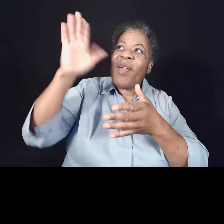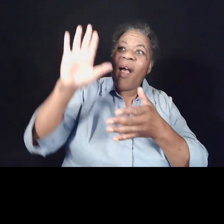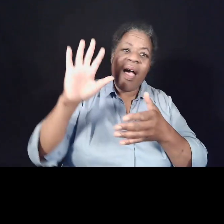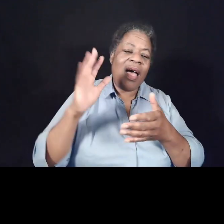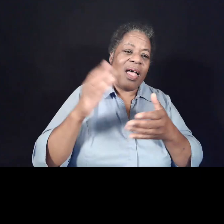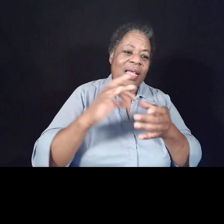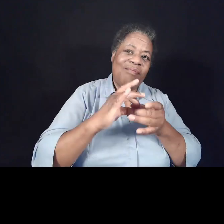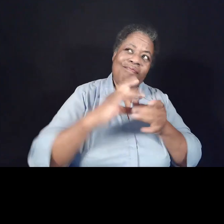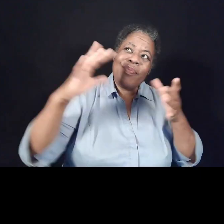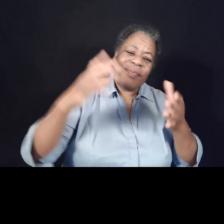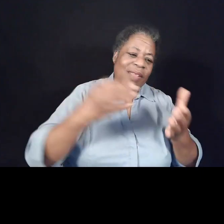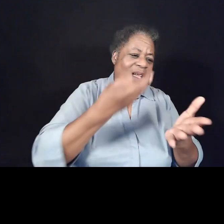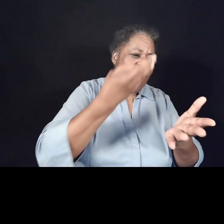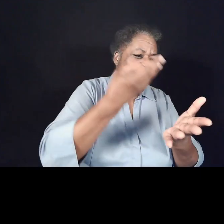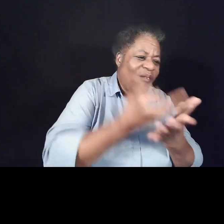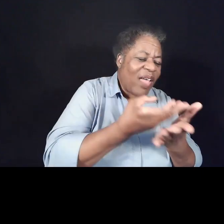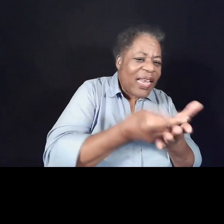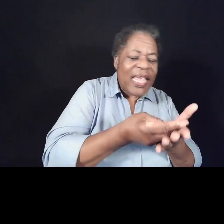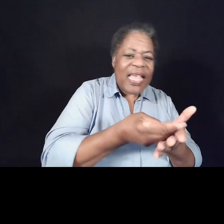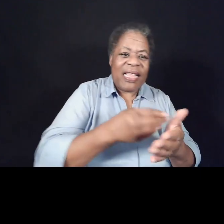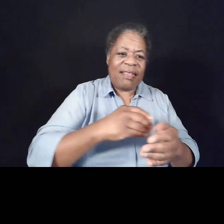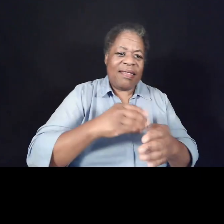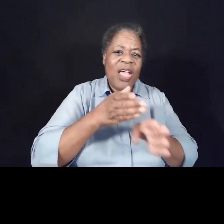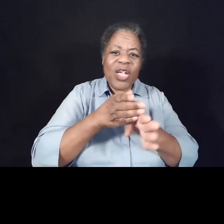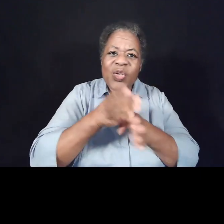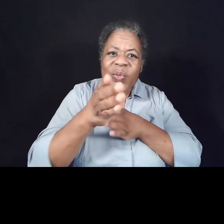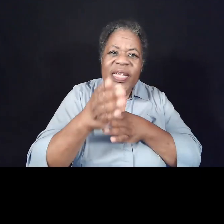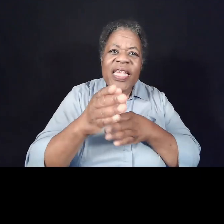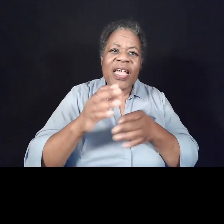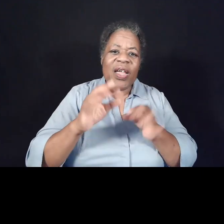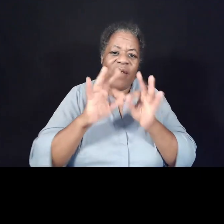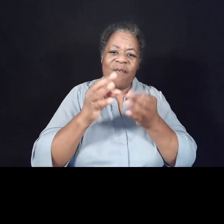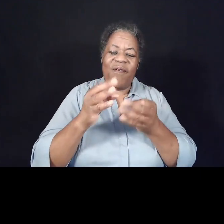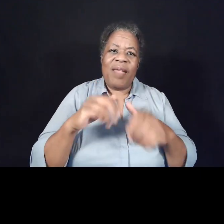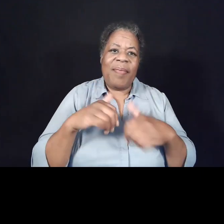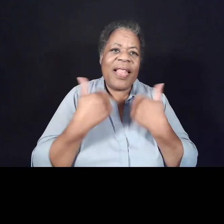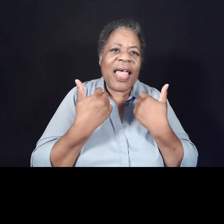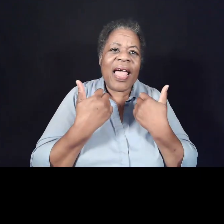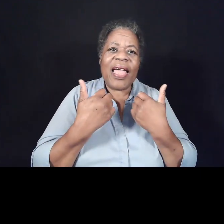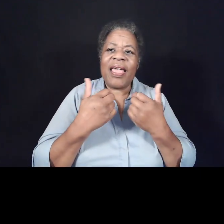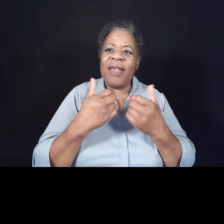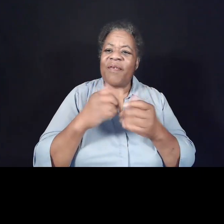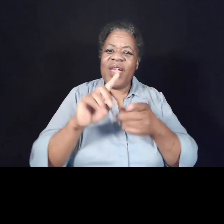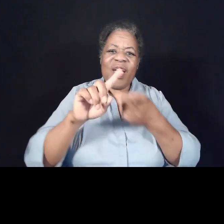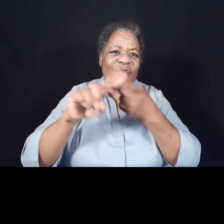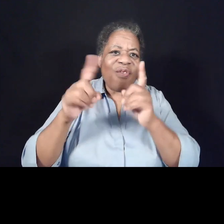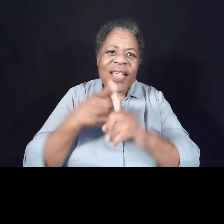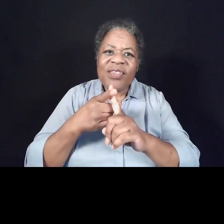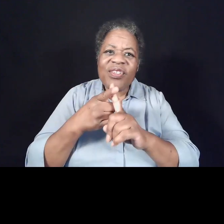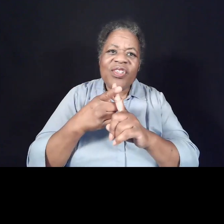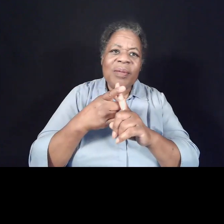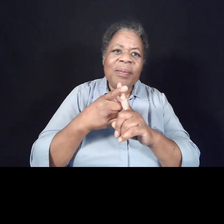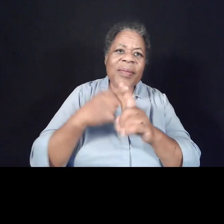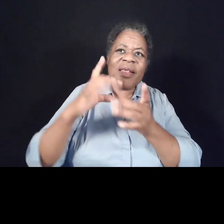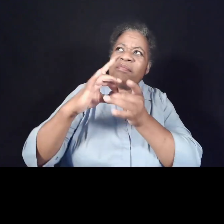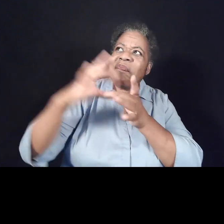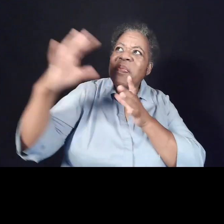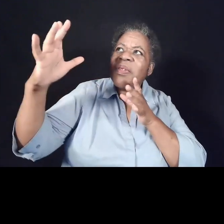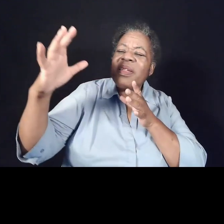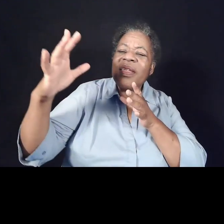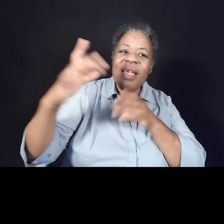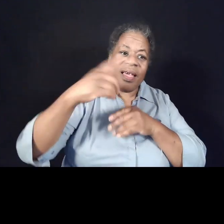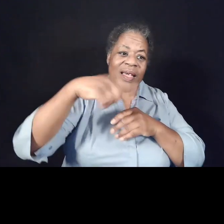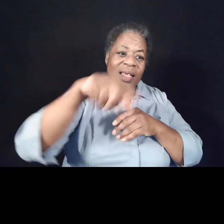our careers, our family life, our friendships, our hobbies, our entertainment, they'll never satisfy the way they